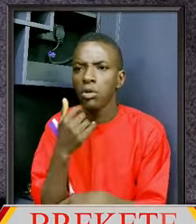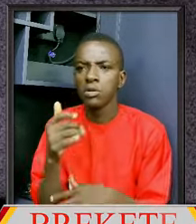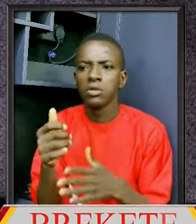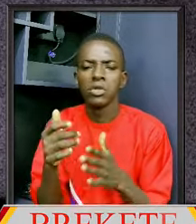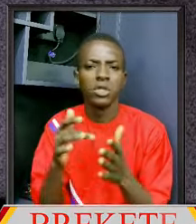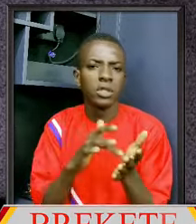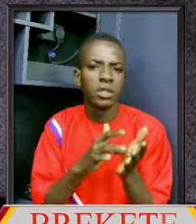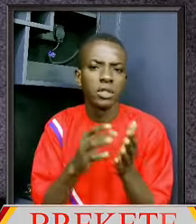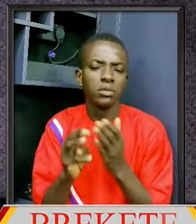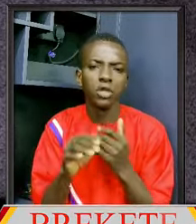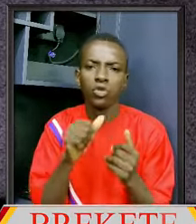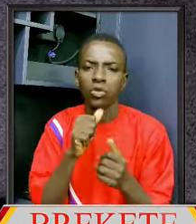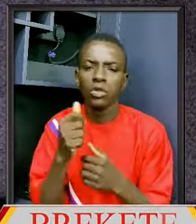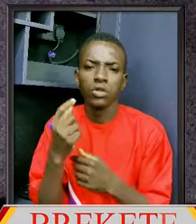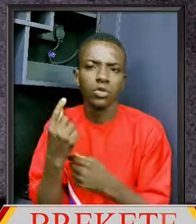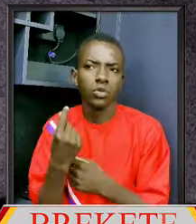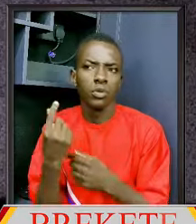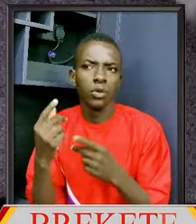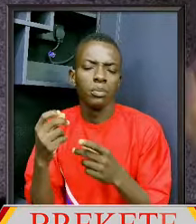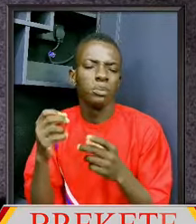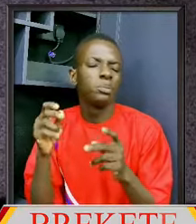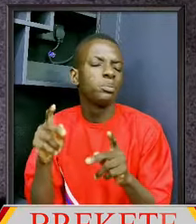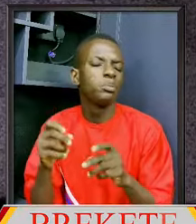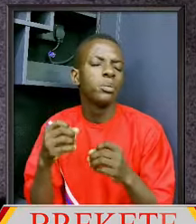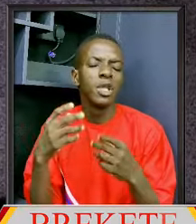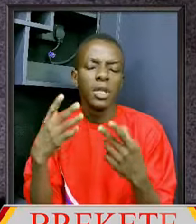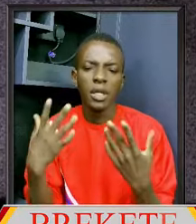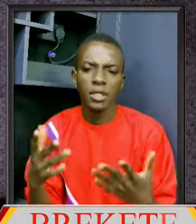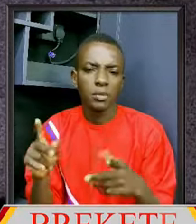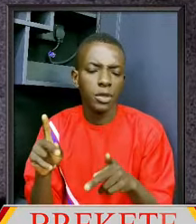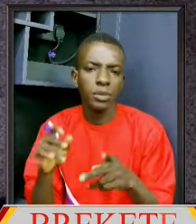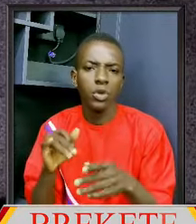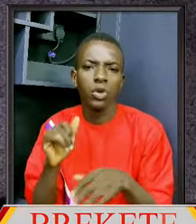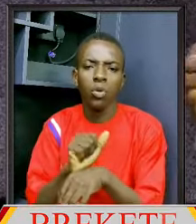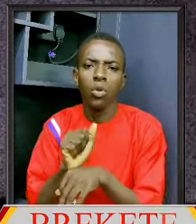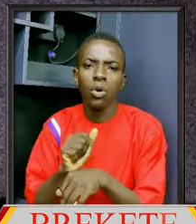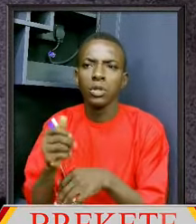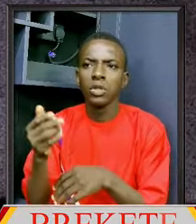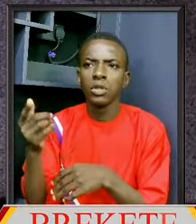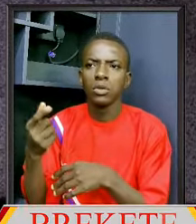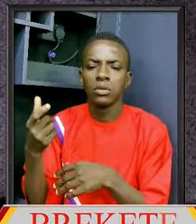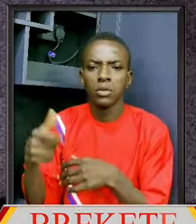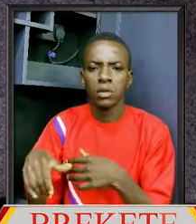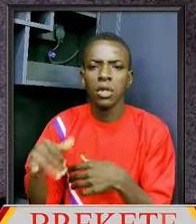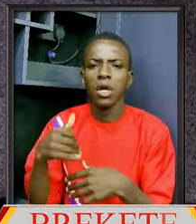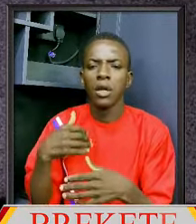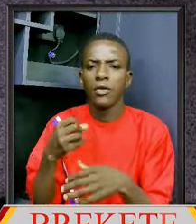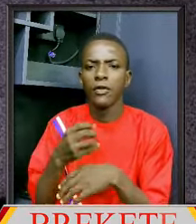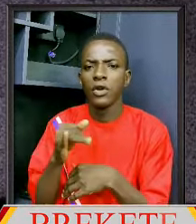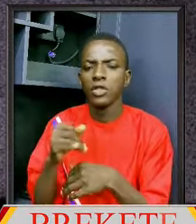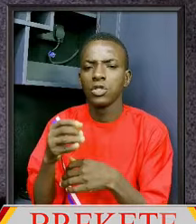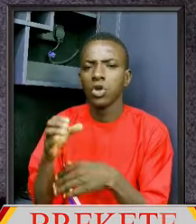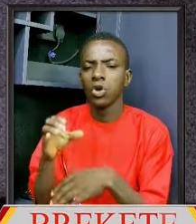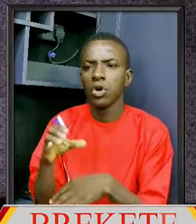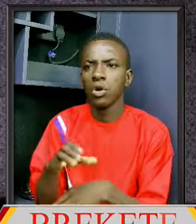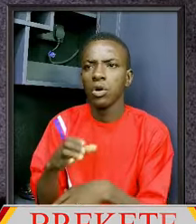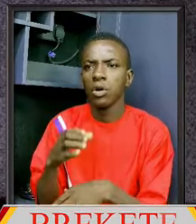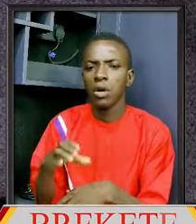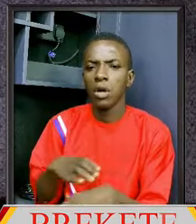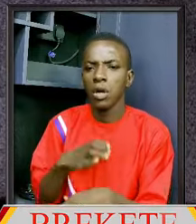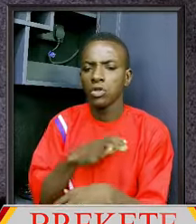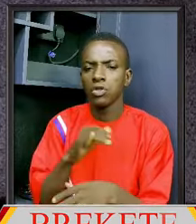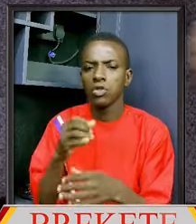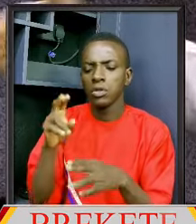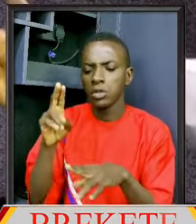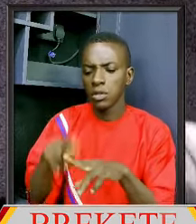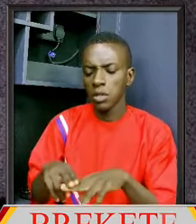diagnosis. Not be small people, plenty. So the work is well cut out for. So I will advise your council to sit down